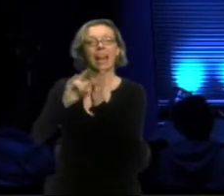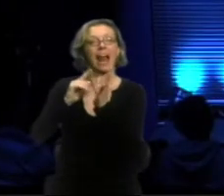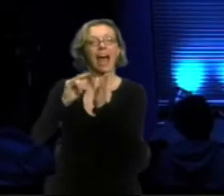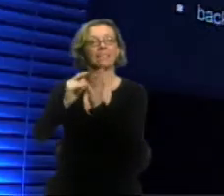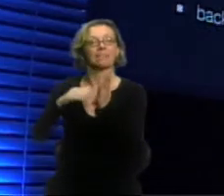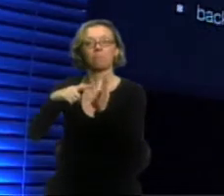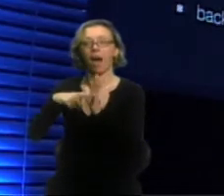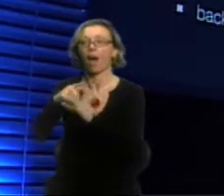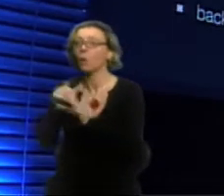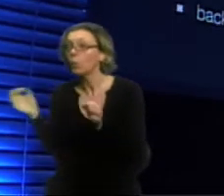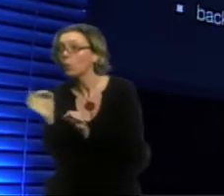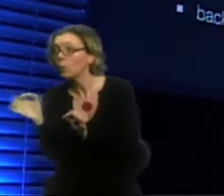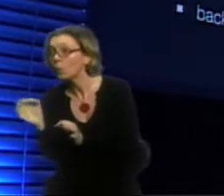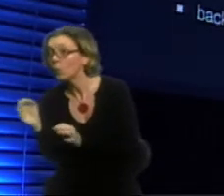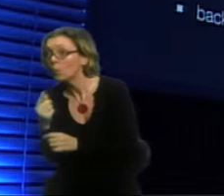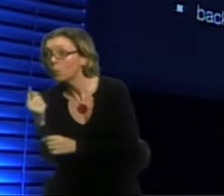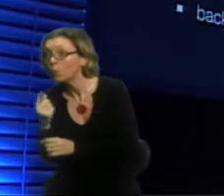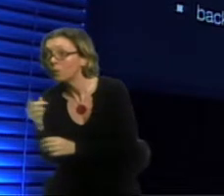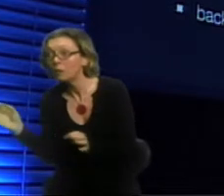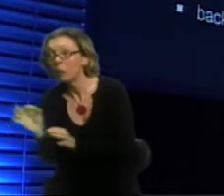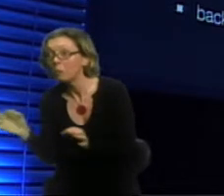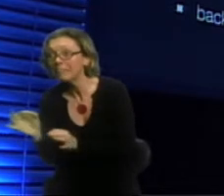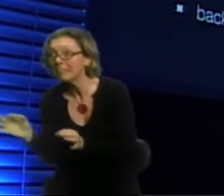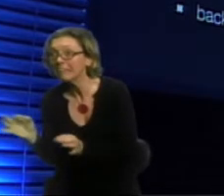Nobody can afford a plasma, right? Nor can I.